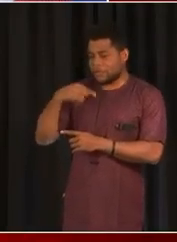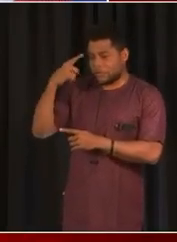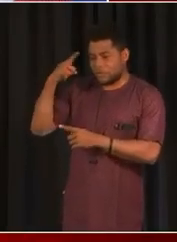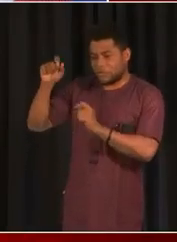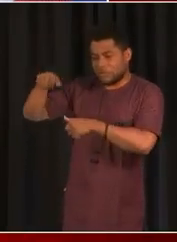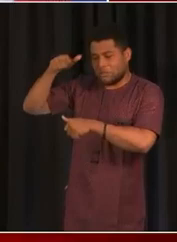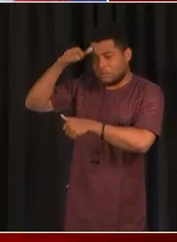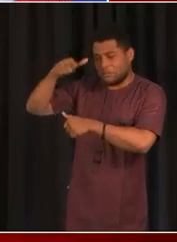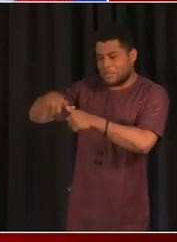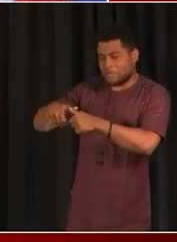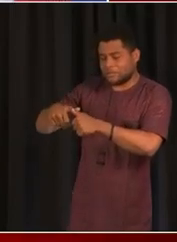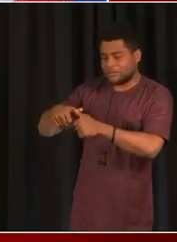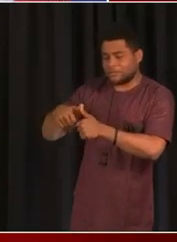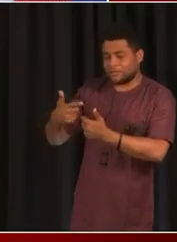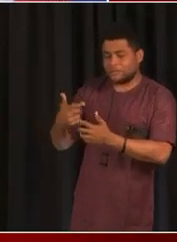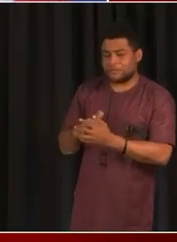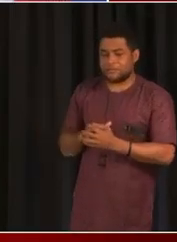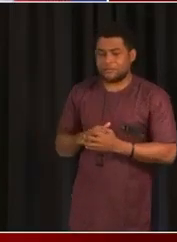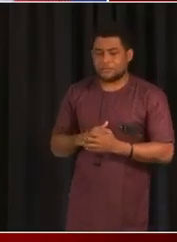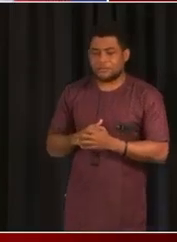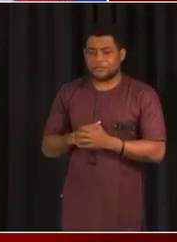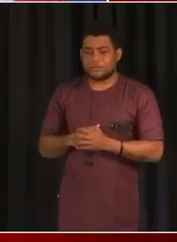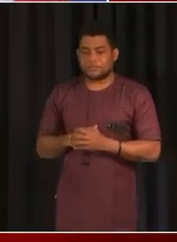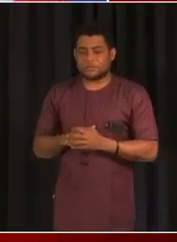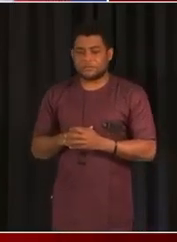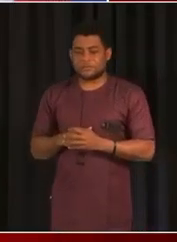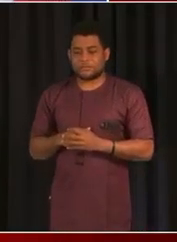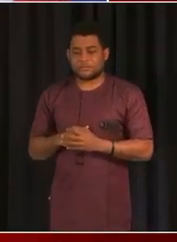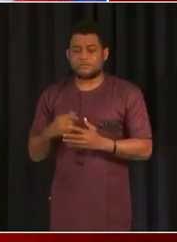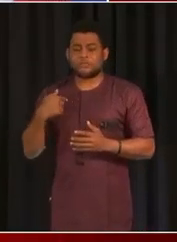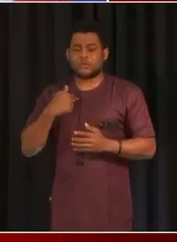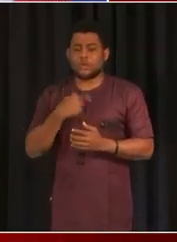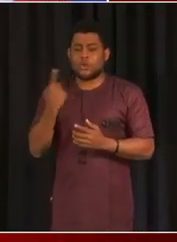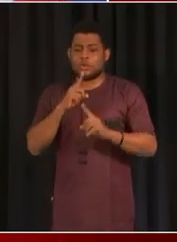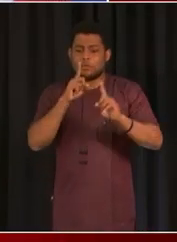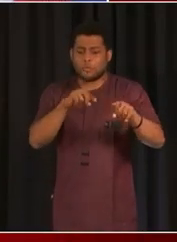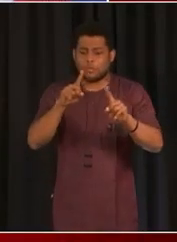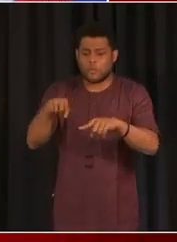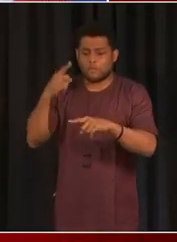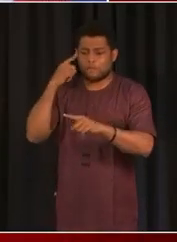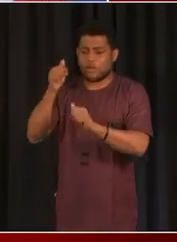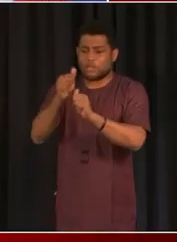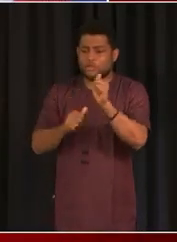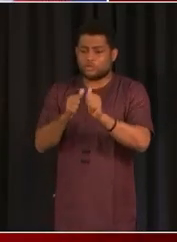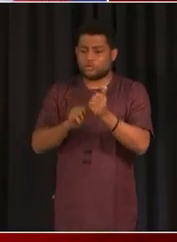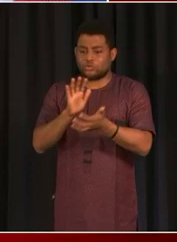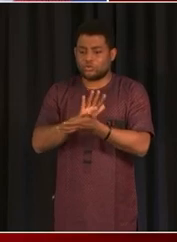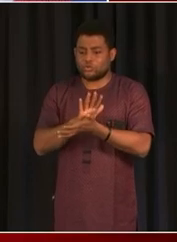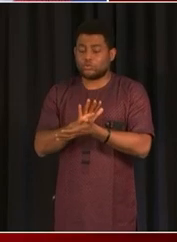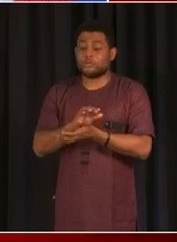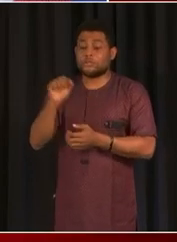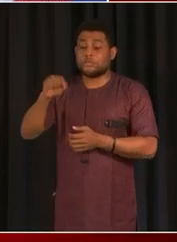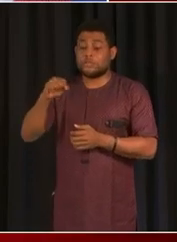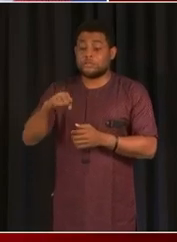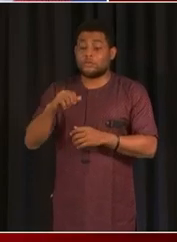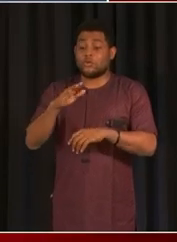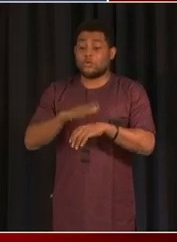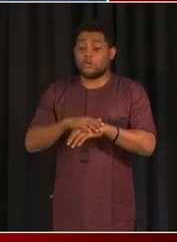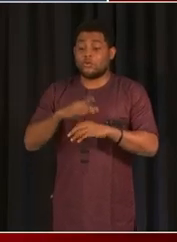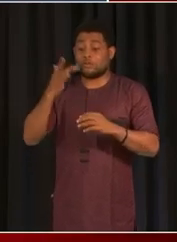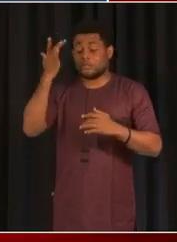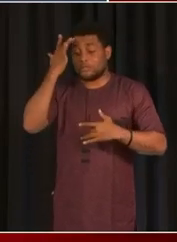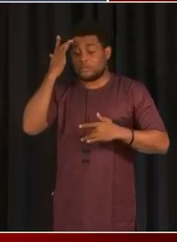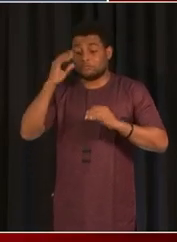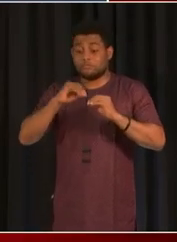of exactly what we report per school. Correct. So on our outbreak dashboard, there's a K through